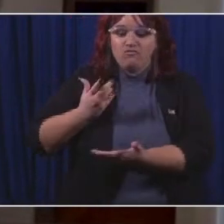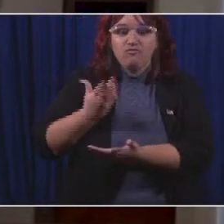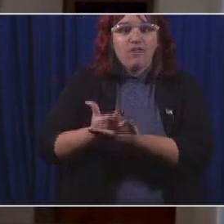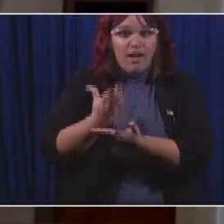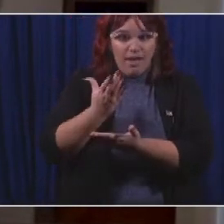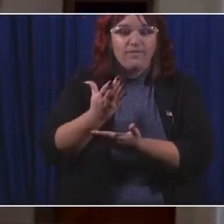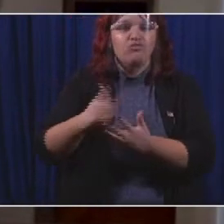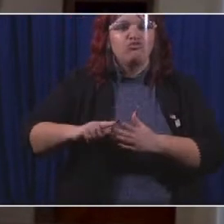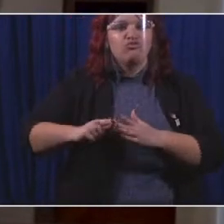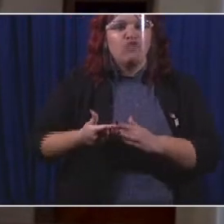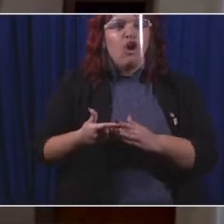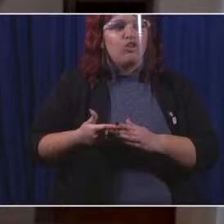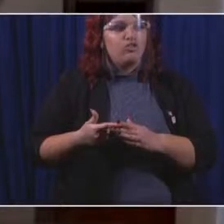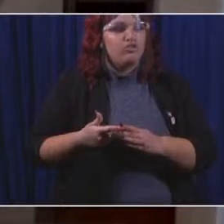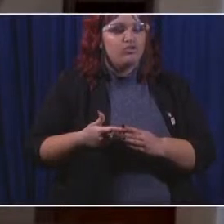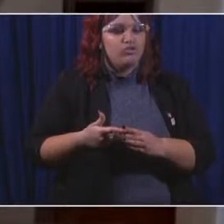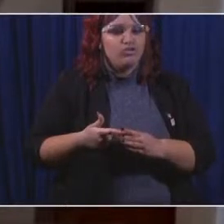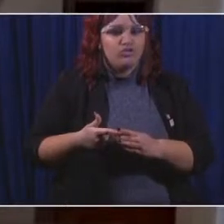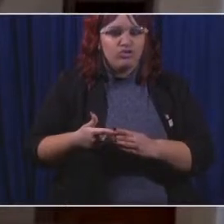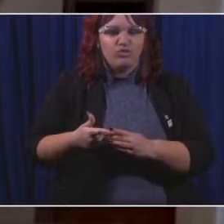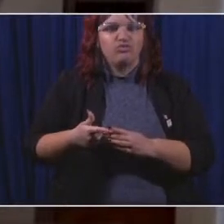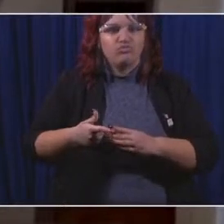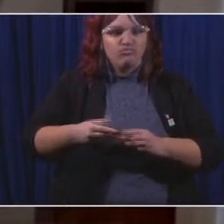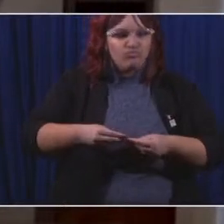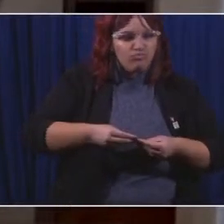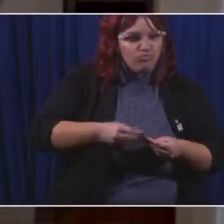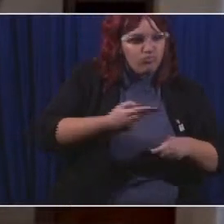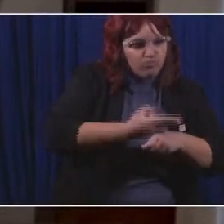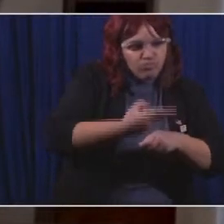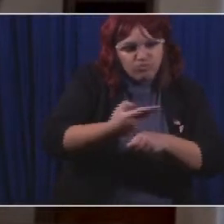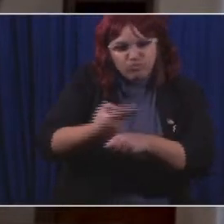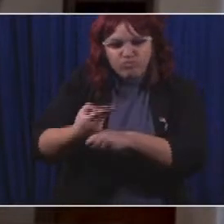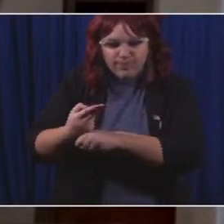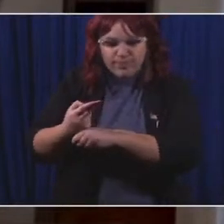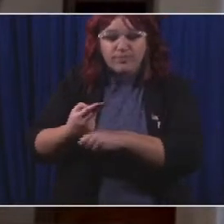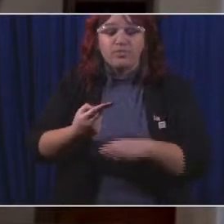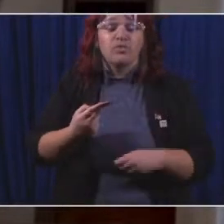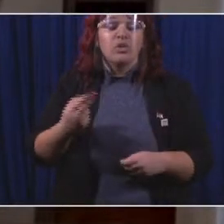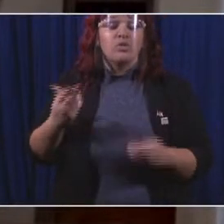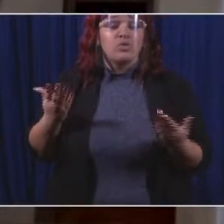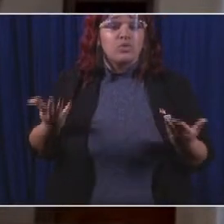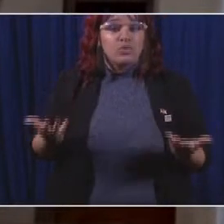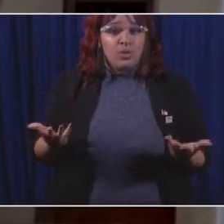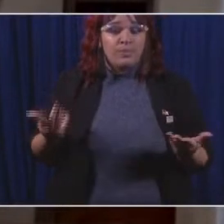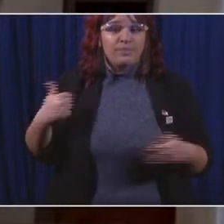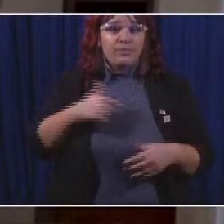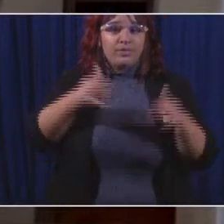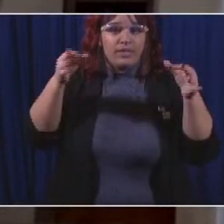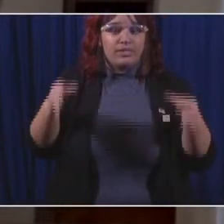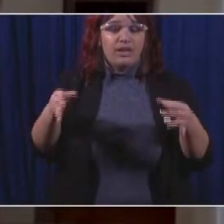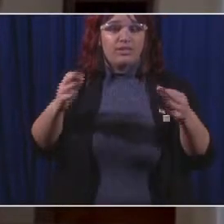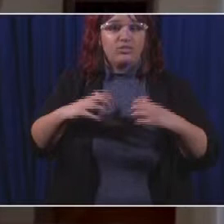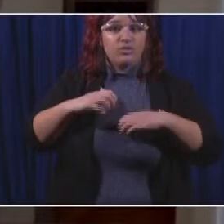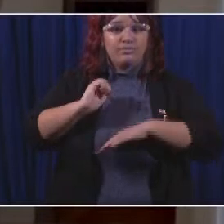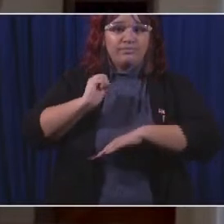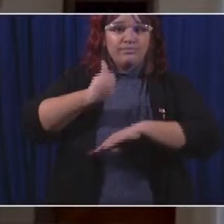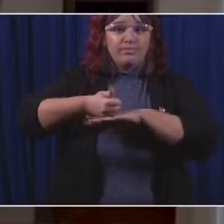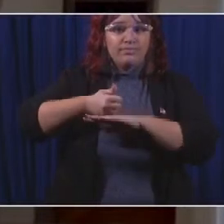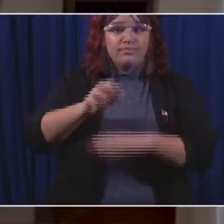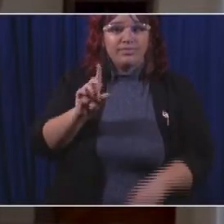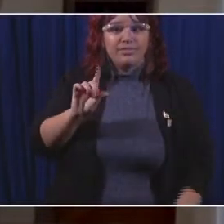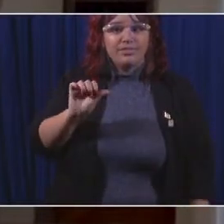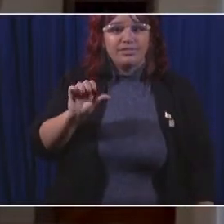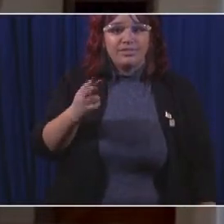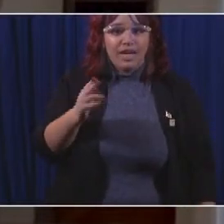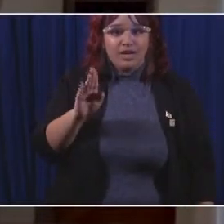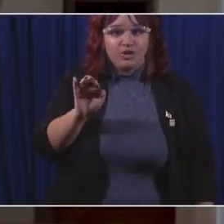can follow, see how many vaccinations have actually occurred in Ohio. In